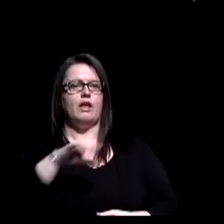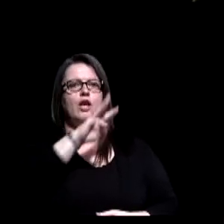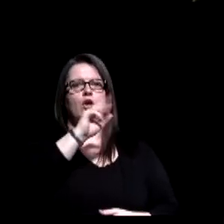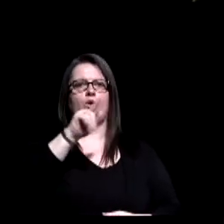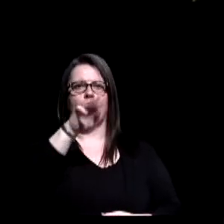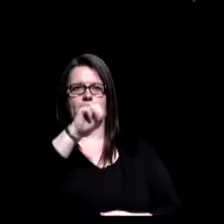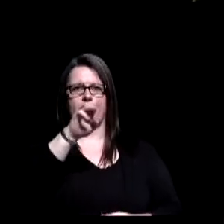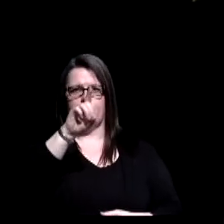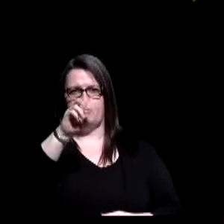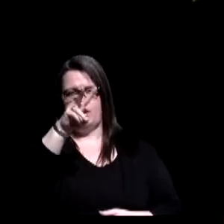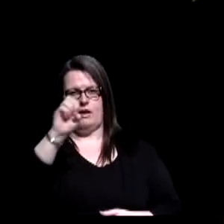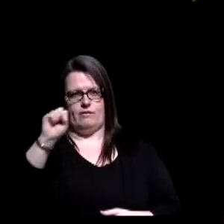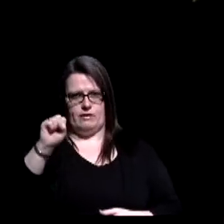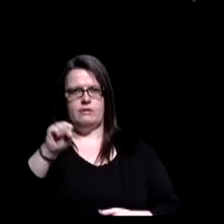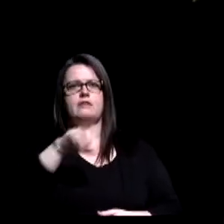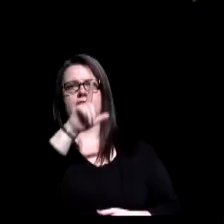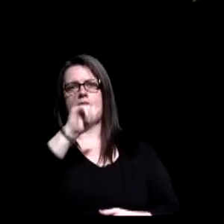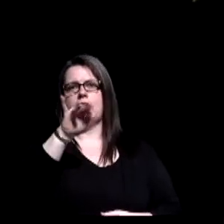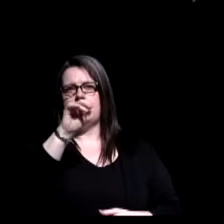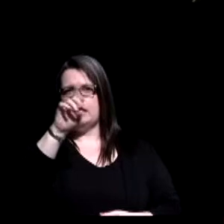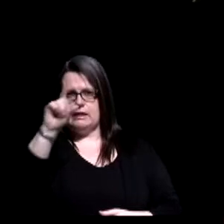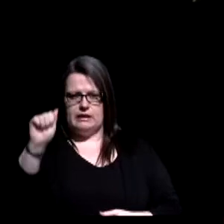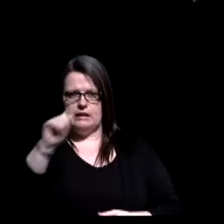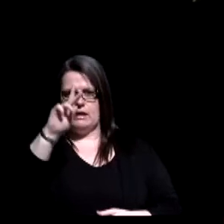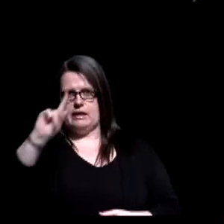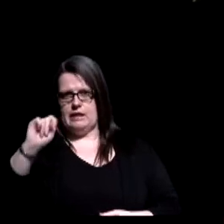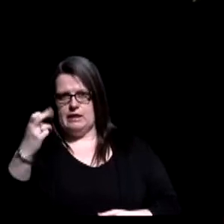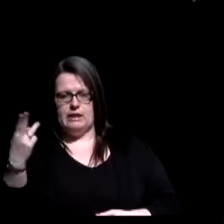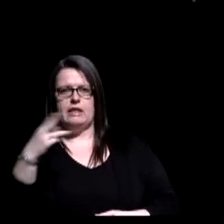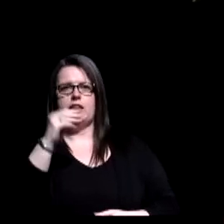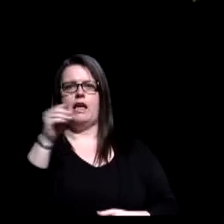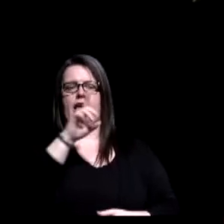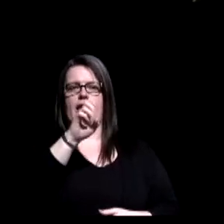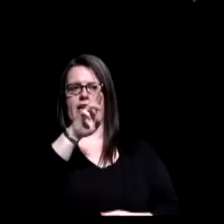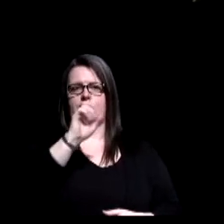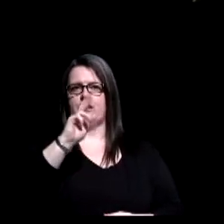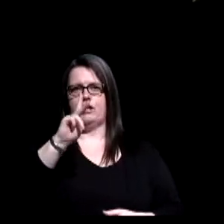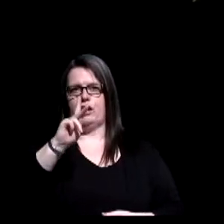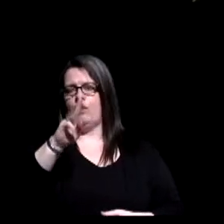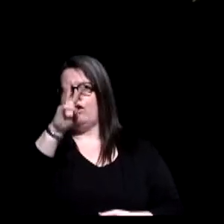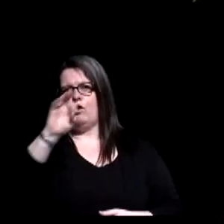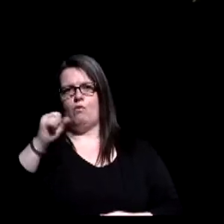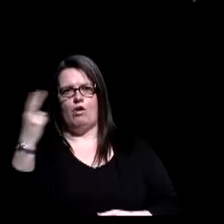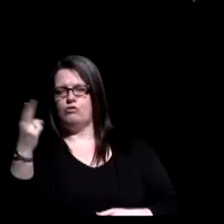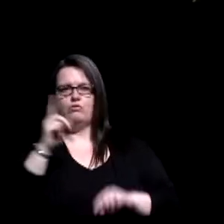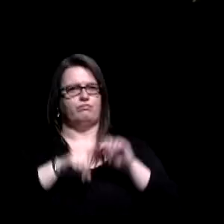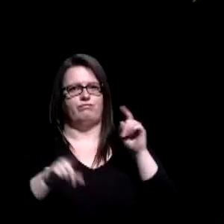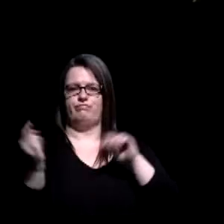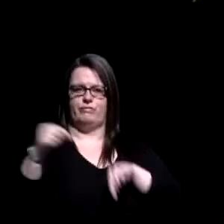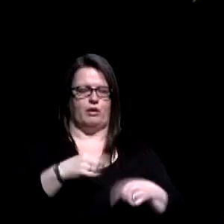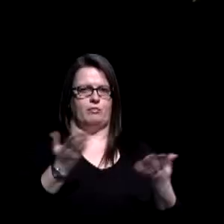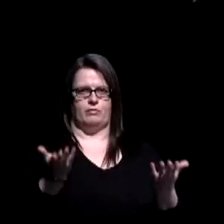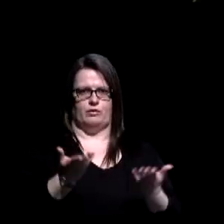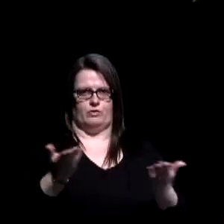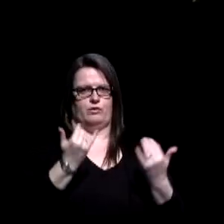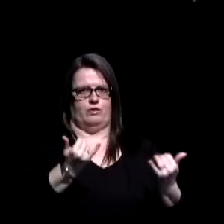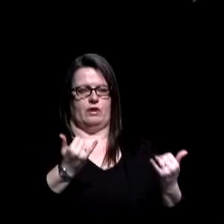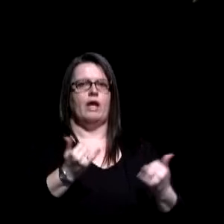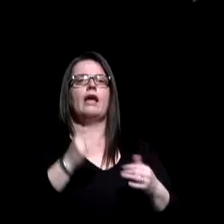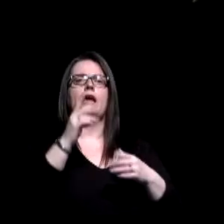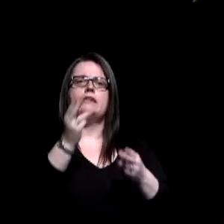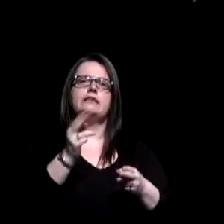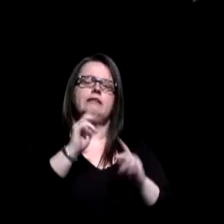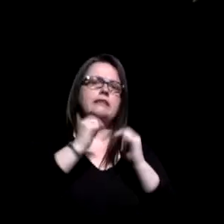Keefe, and Derek Walsh were unable to be here with us today. The team was nominated by Jamie